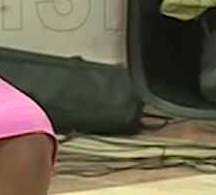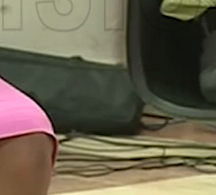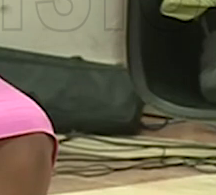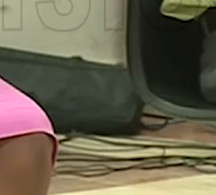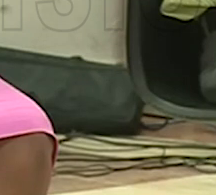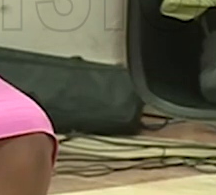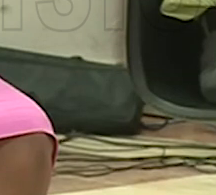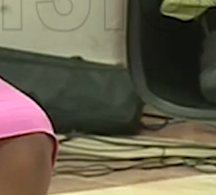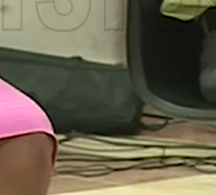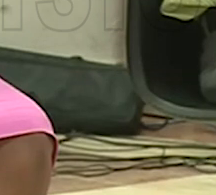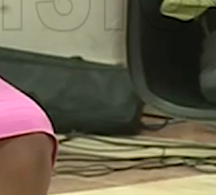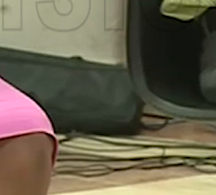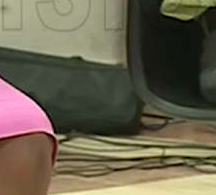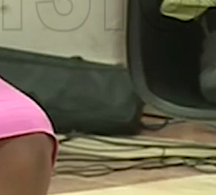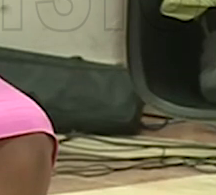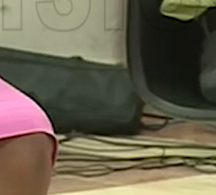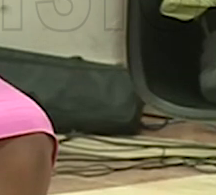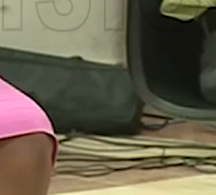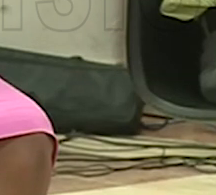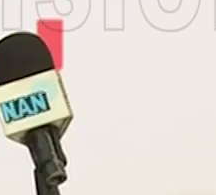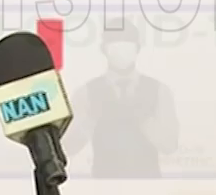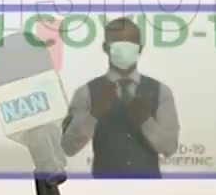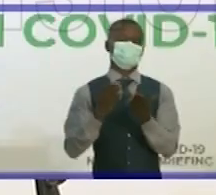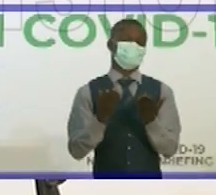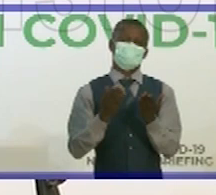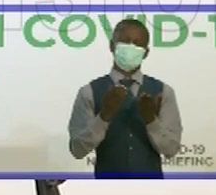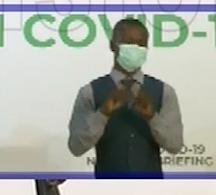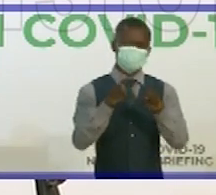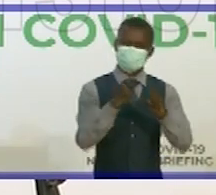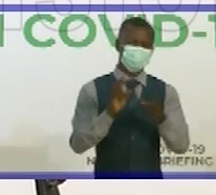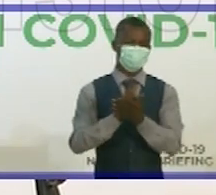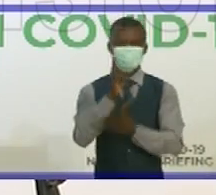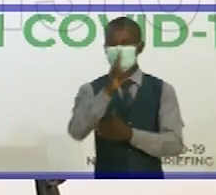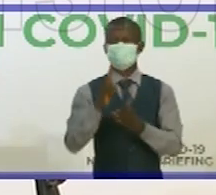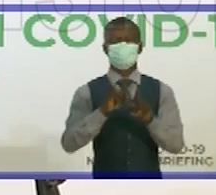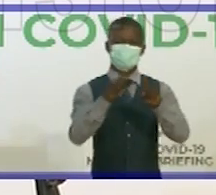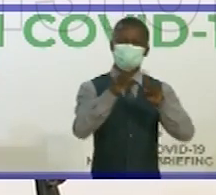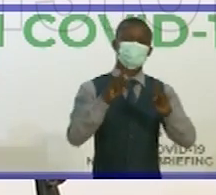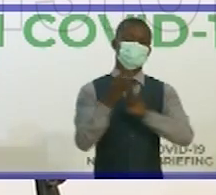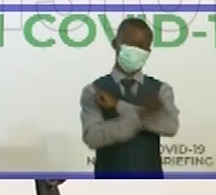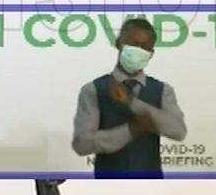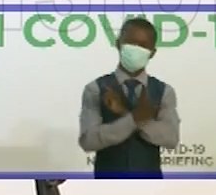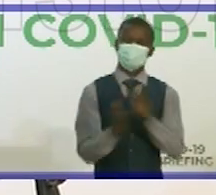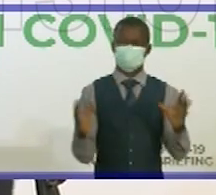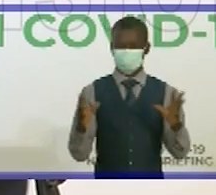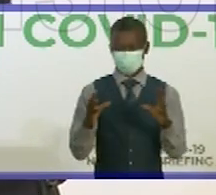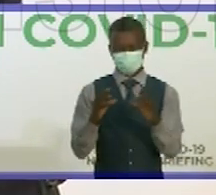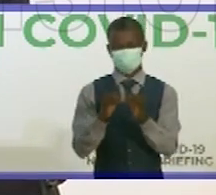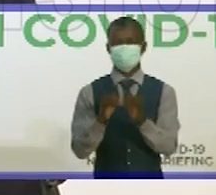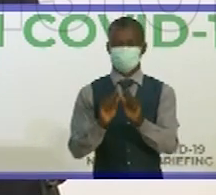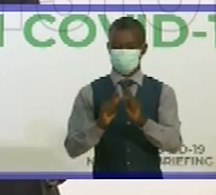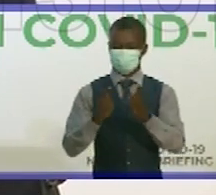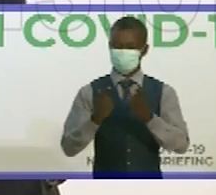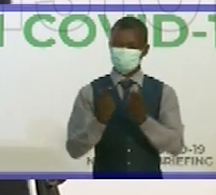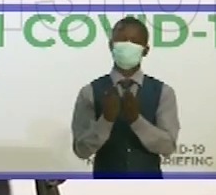TET Fund, the Manufacturers Association of Nigeria, several universities across the country. They have come back together to form a strong